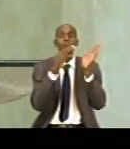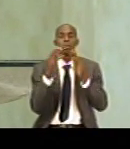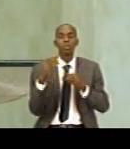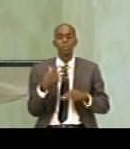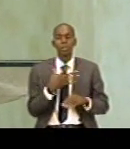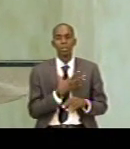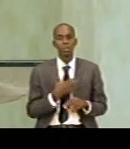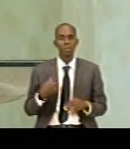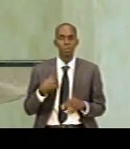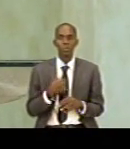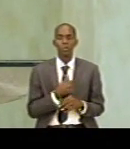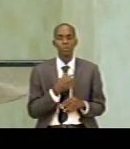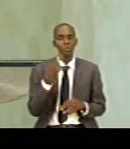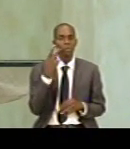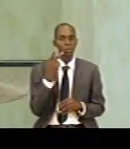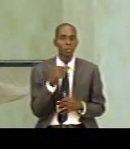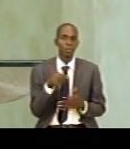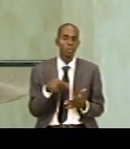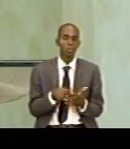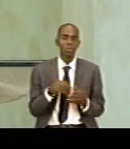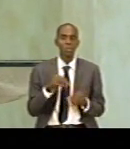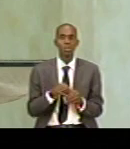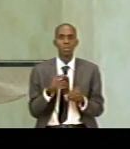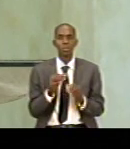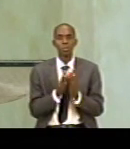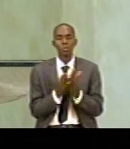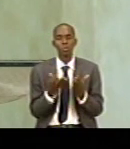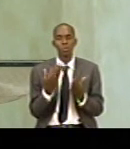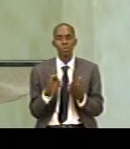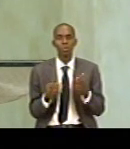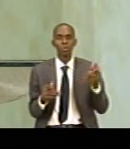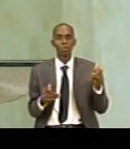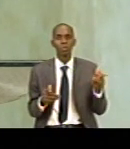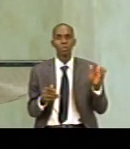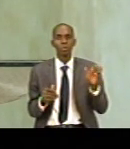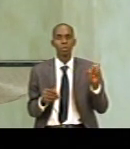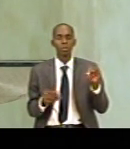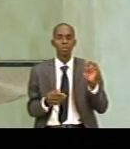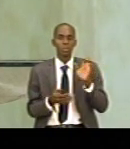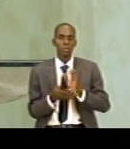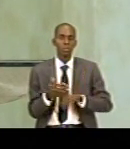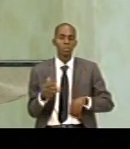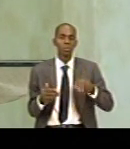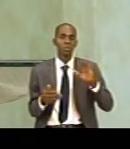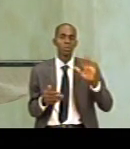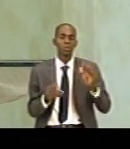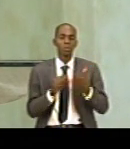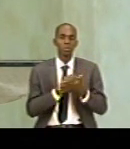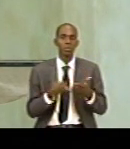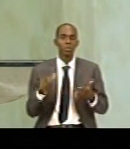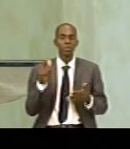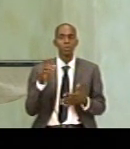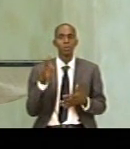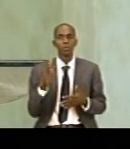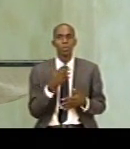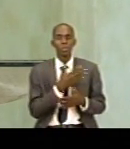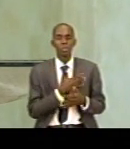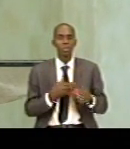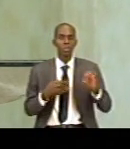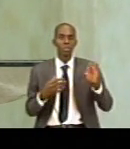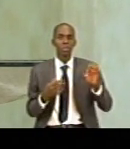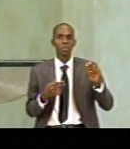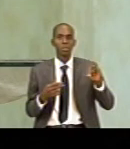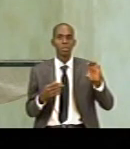this in Genesis chapter 5, verse 24. And Enoch walked